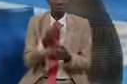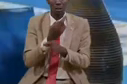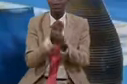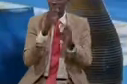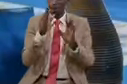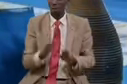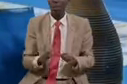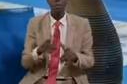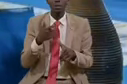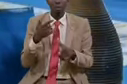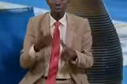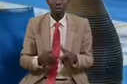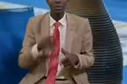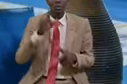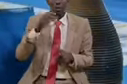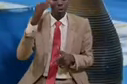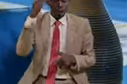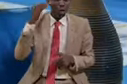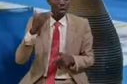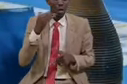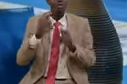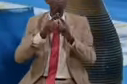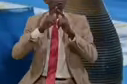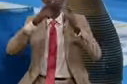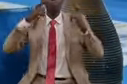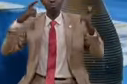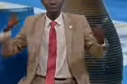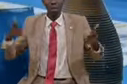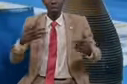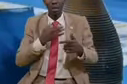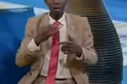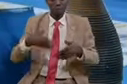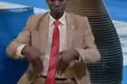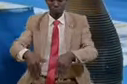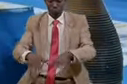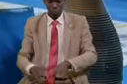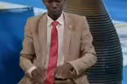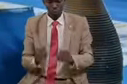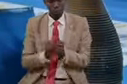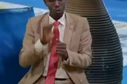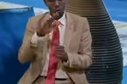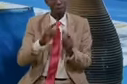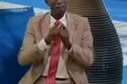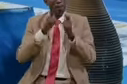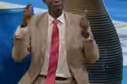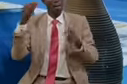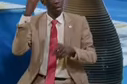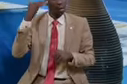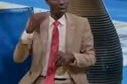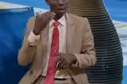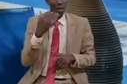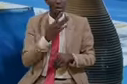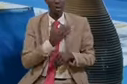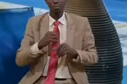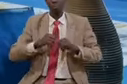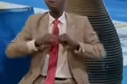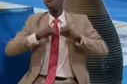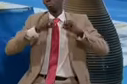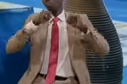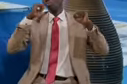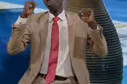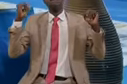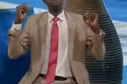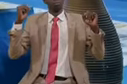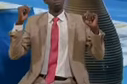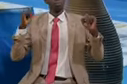and your encyclopedia in your head is buried with you, and you appear on the other side. Then you are trying to find